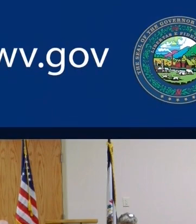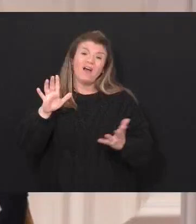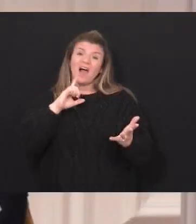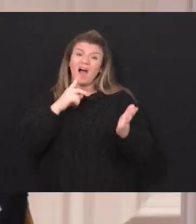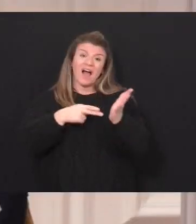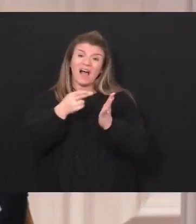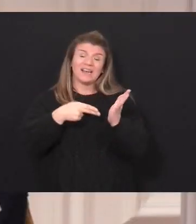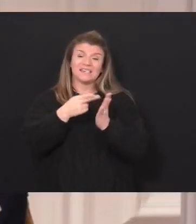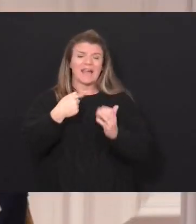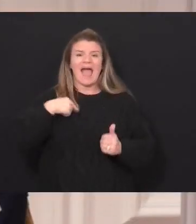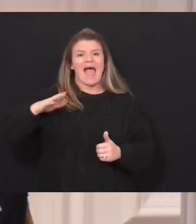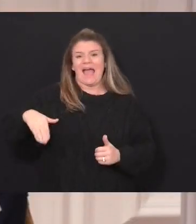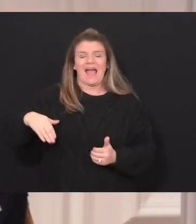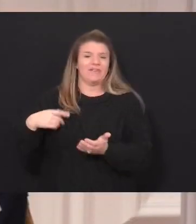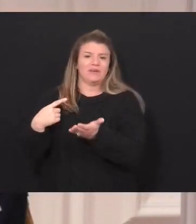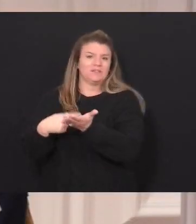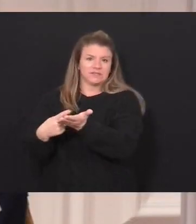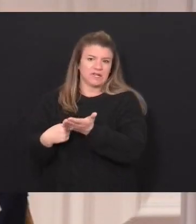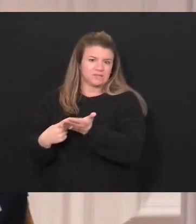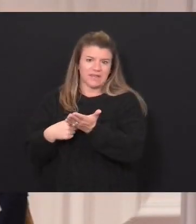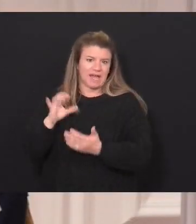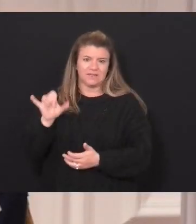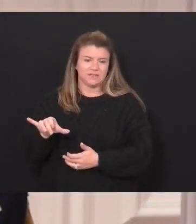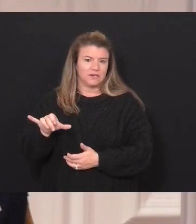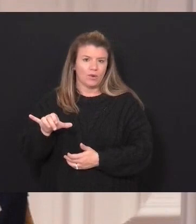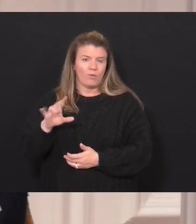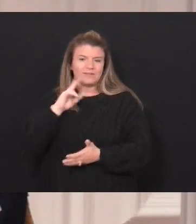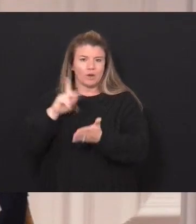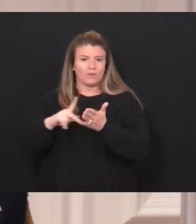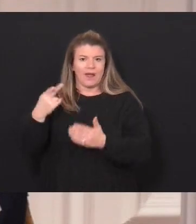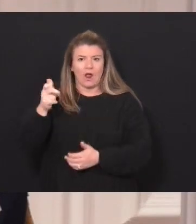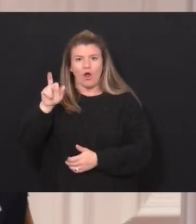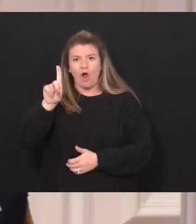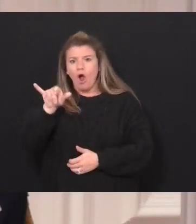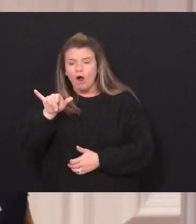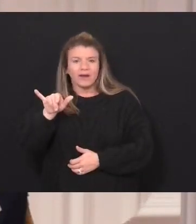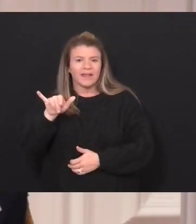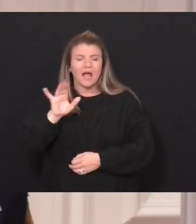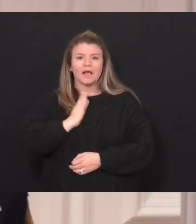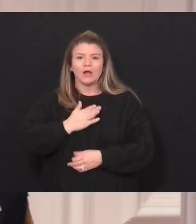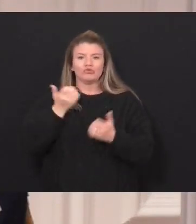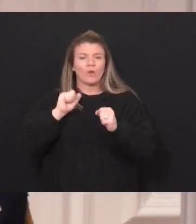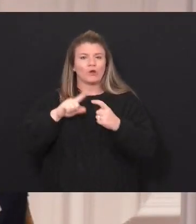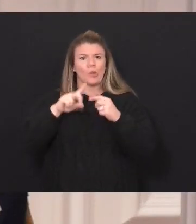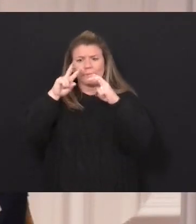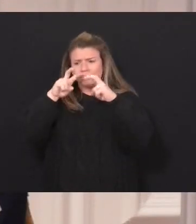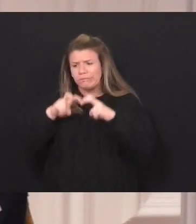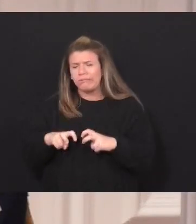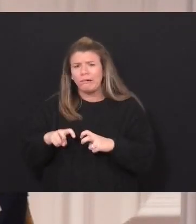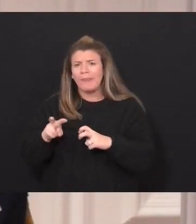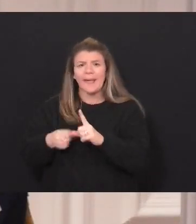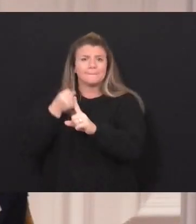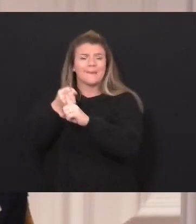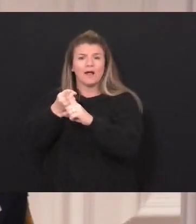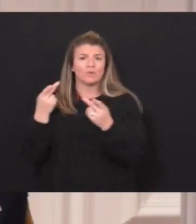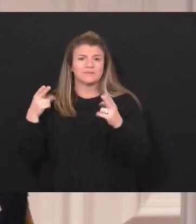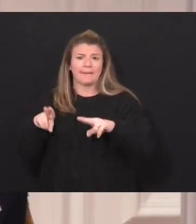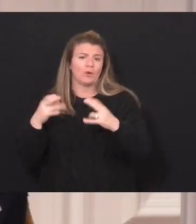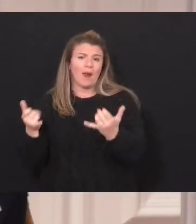over those with Secretary Hardy, as far as drilling down to the impact of what's happening